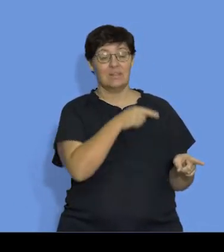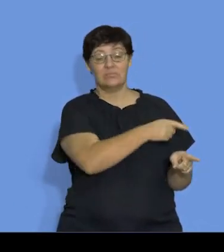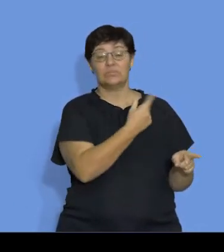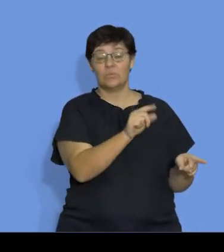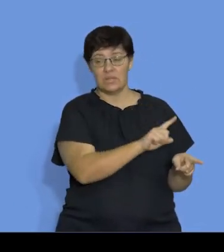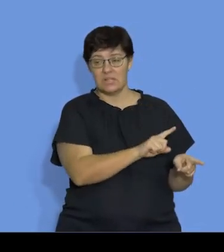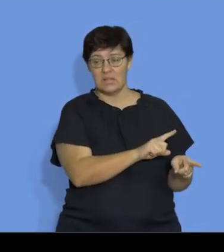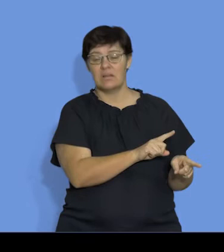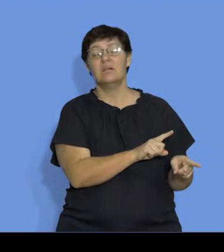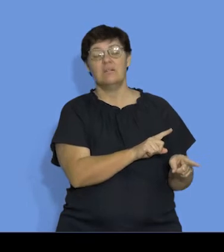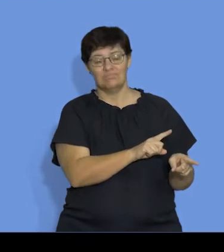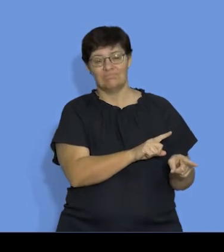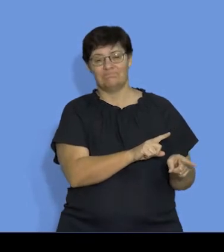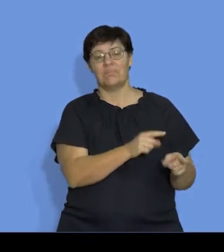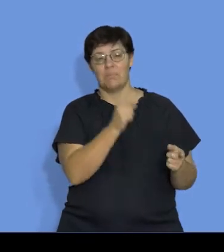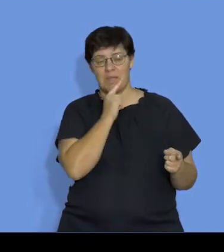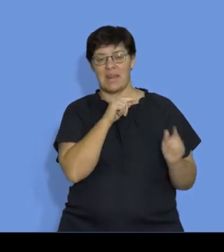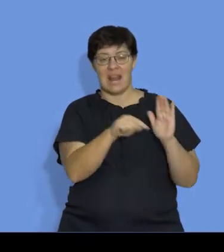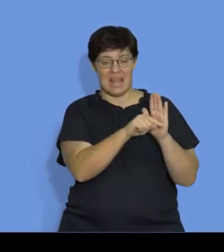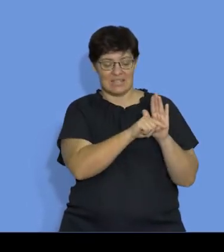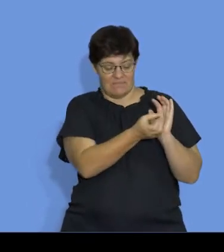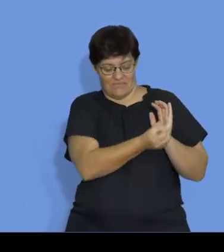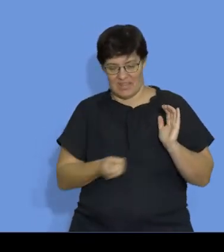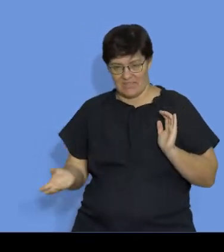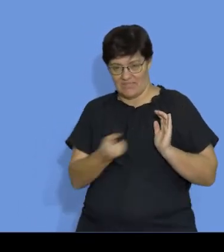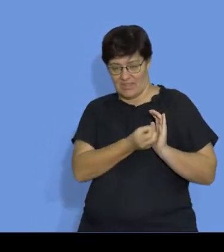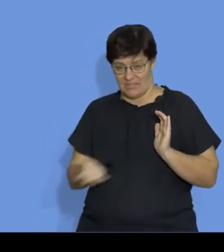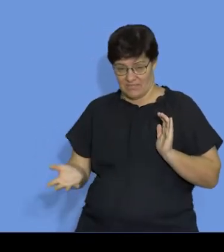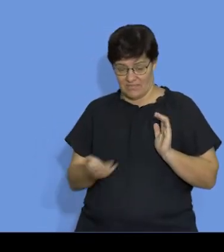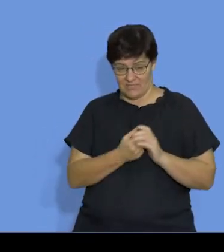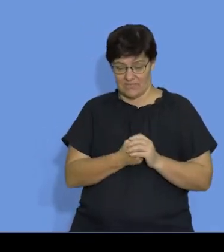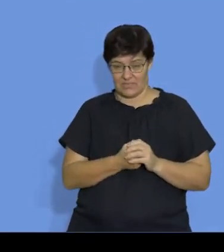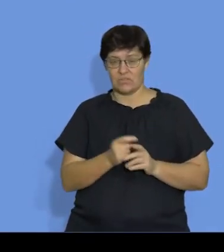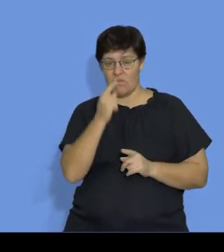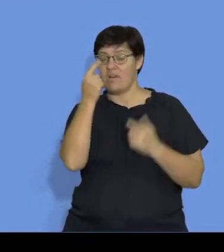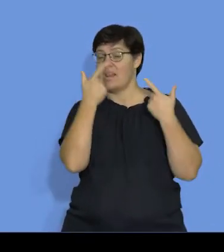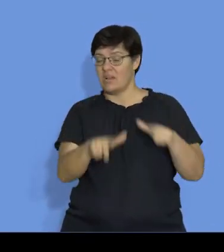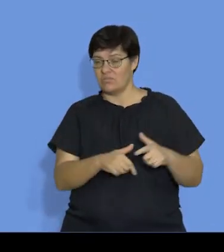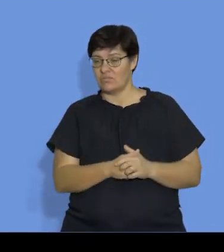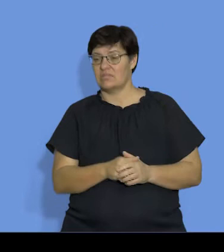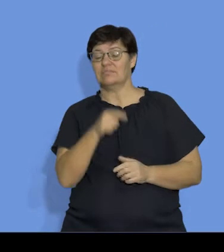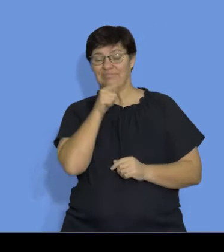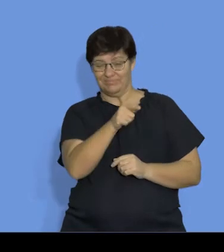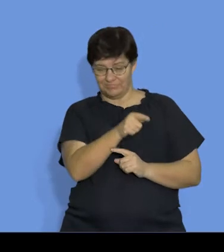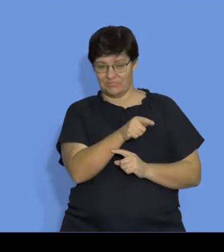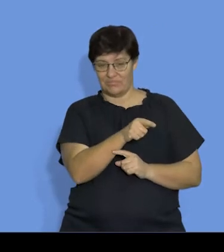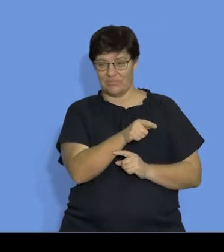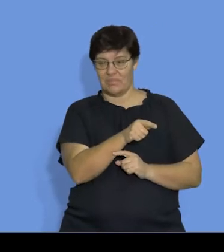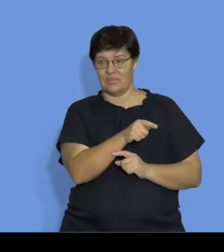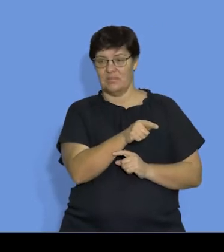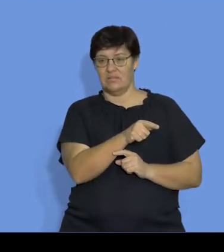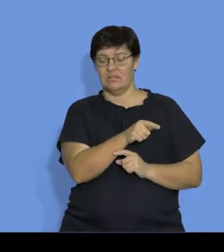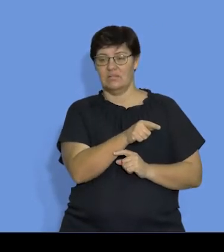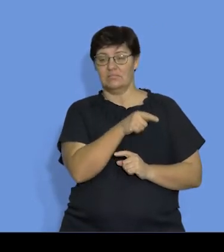is oxidation, which is the loss of electrons. And immediately we're thinking in terms of language, this substance is actually